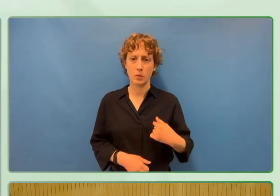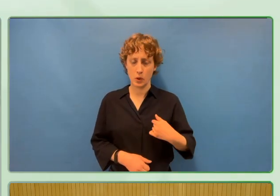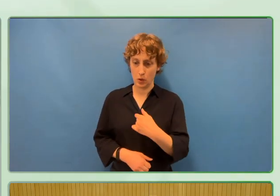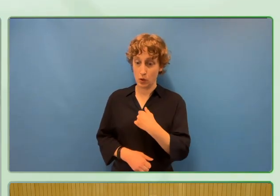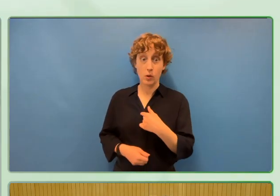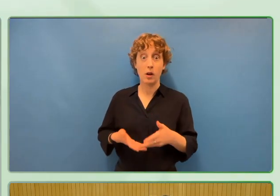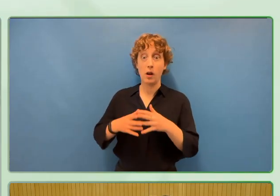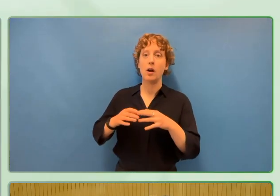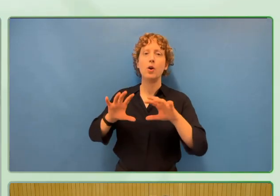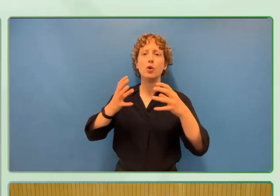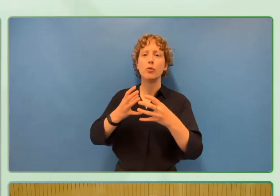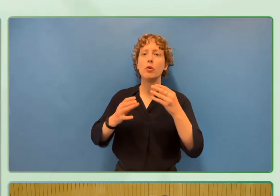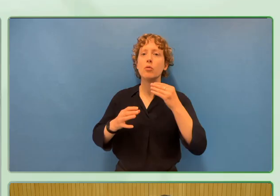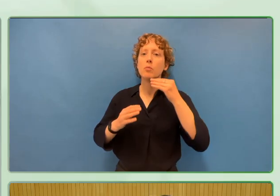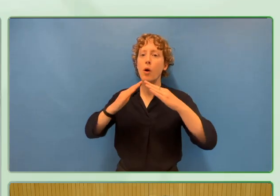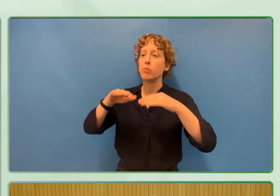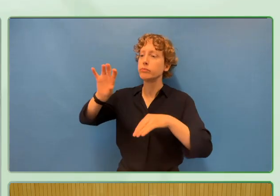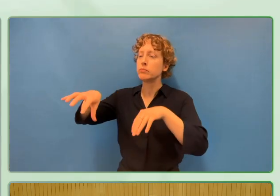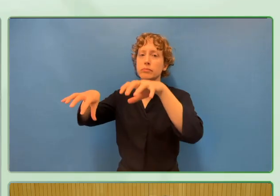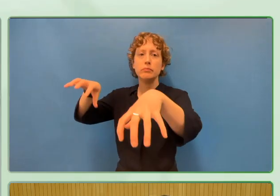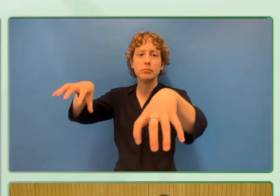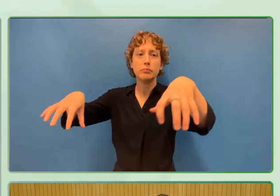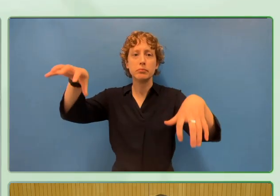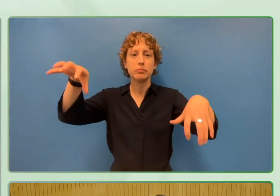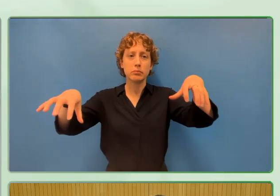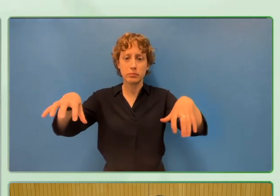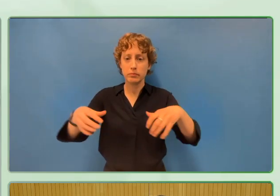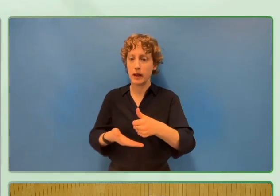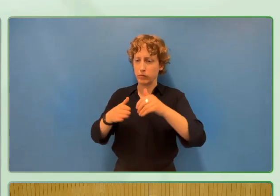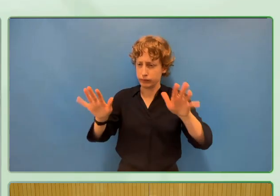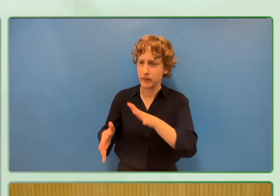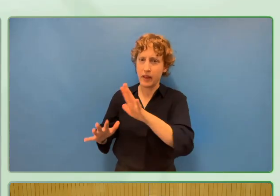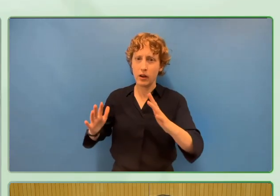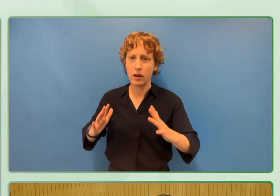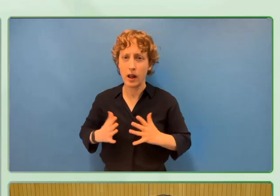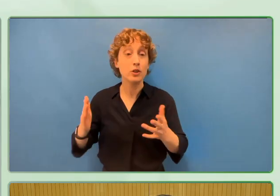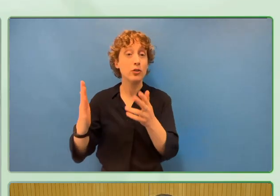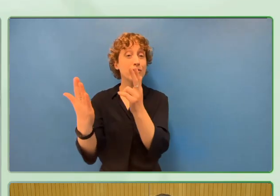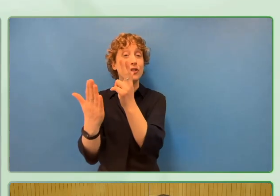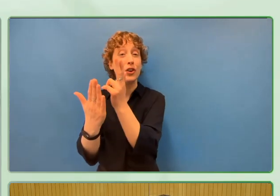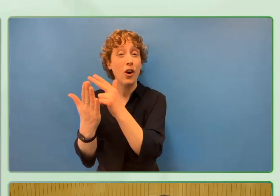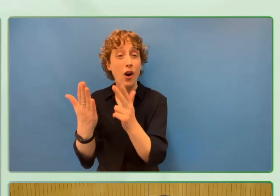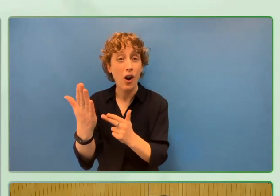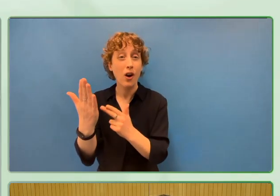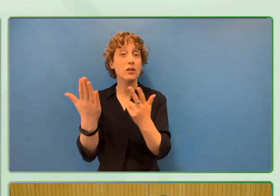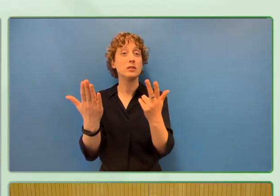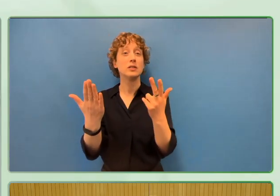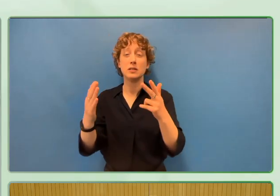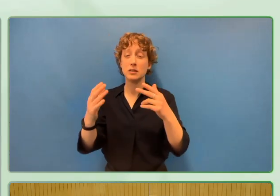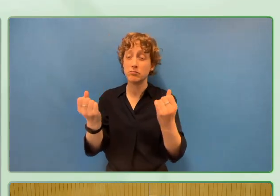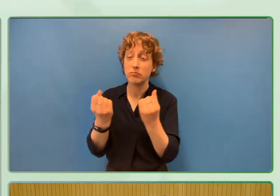clients' lives and daily activities, a lot of arts. If you go to our website, you will also find a virtual art gallery, which is